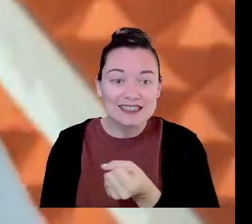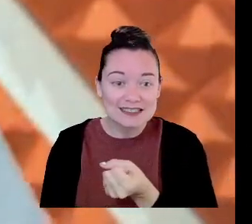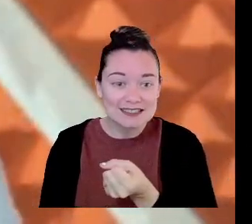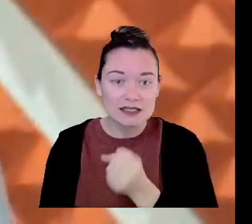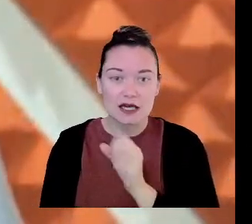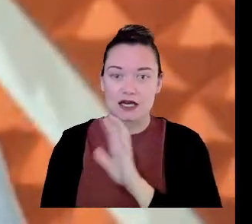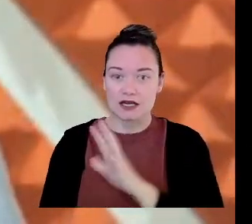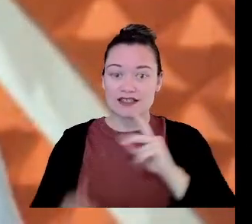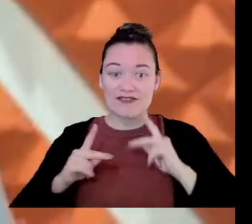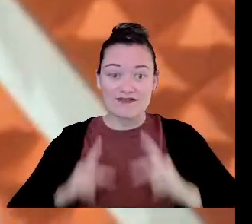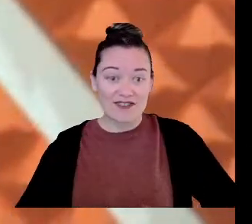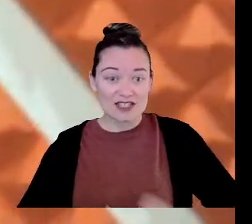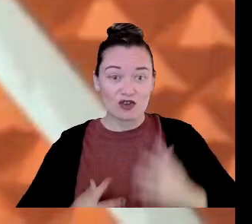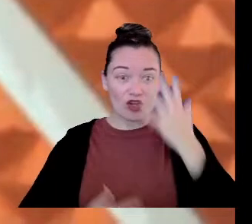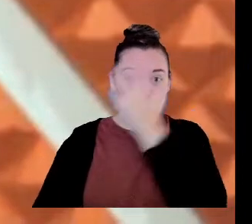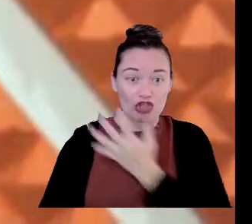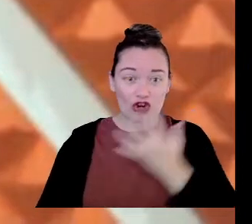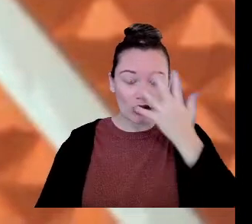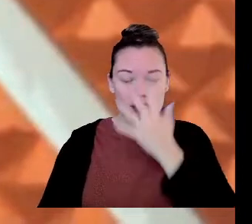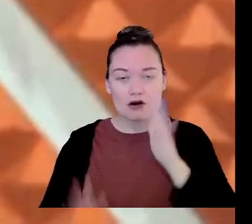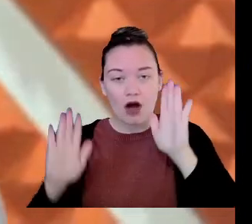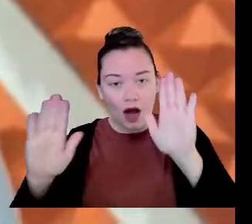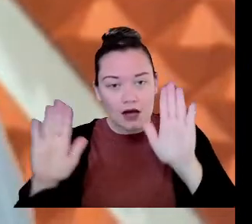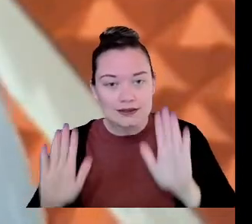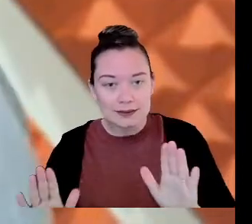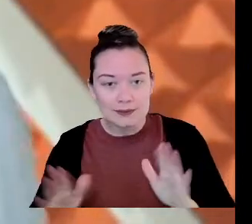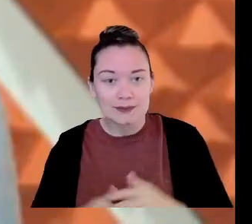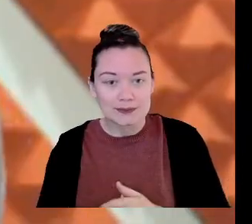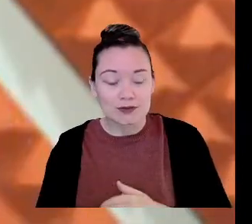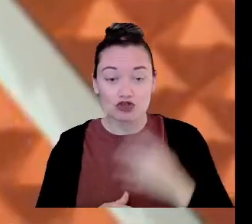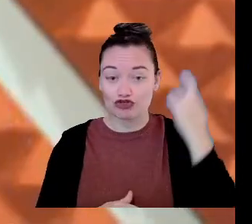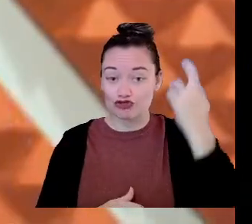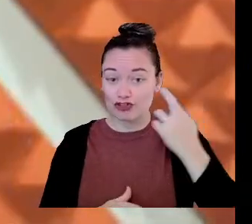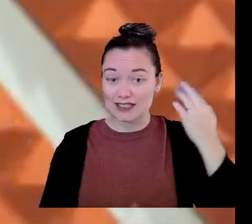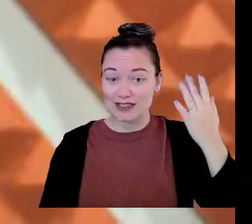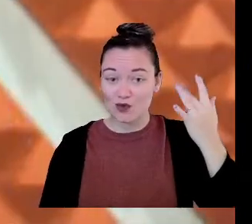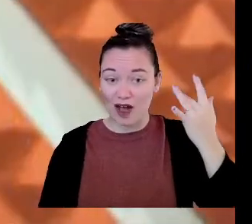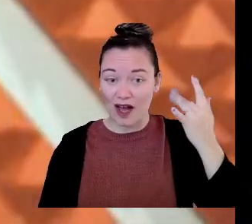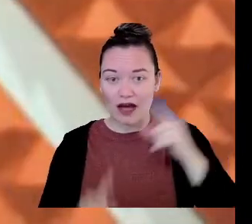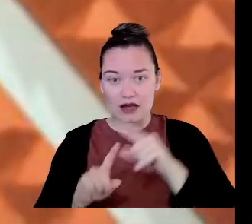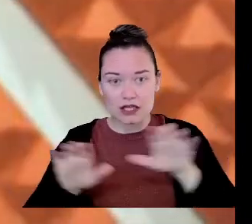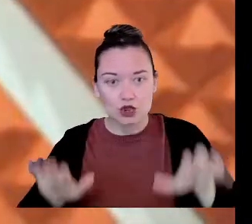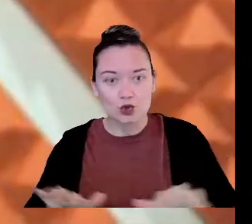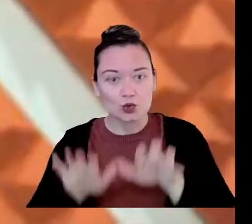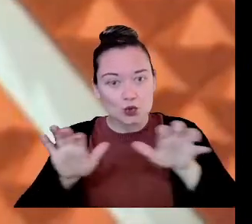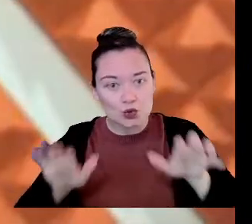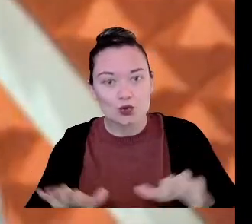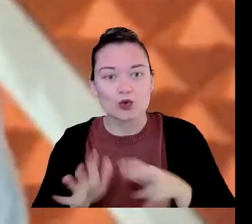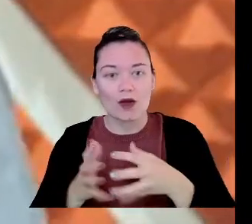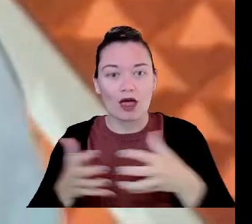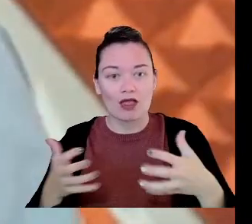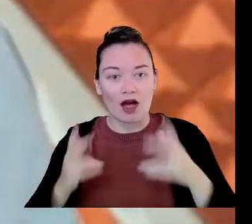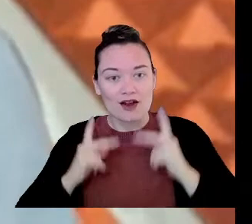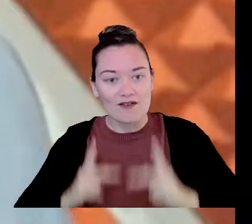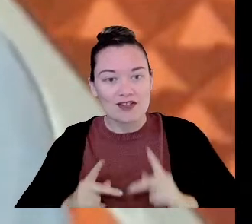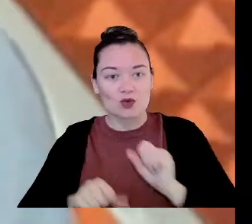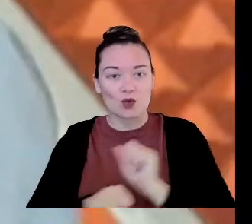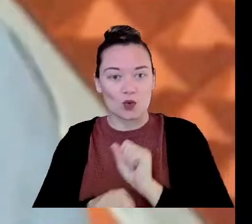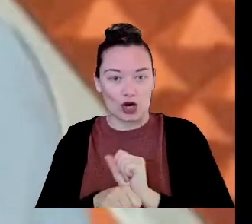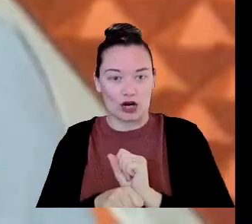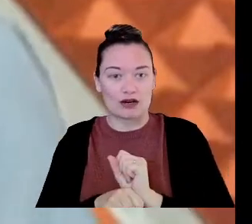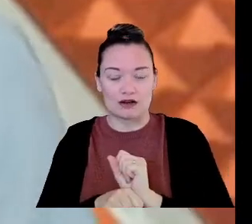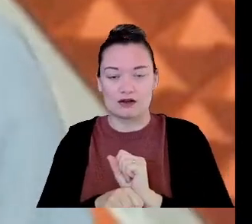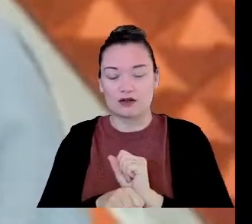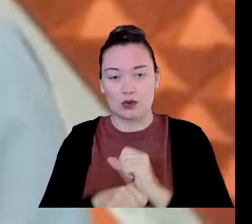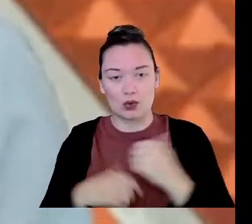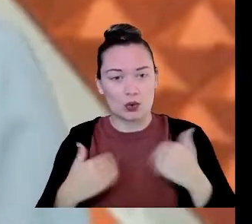condition is awesome. And the reason he is in such good shape is that he's constantly doing things that are physical. So he is in